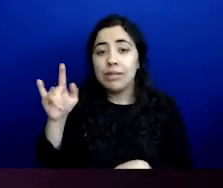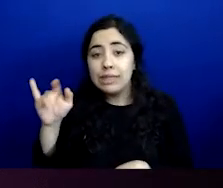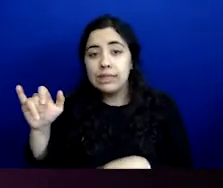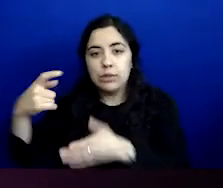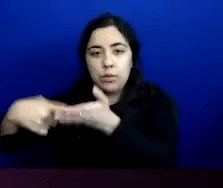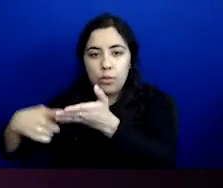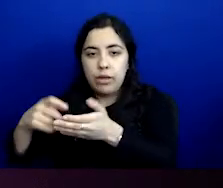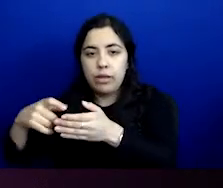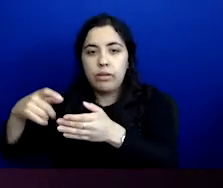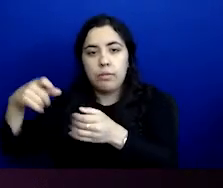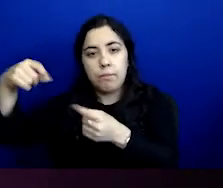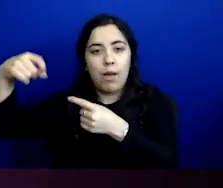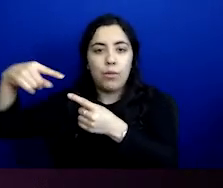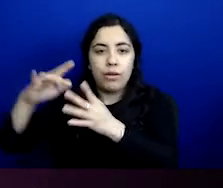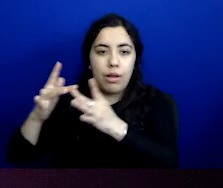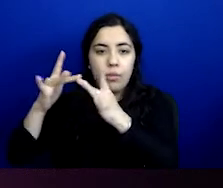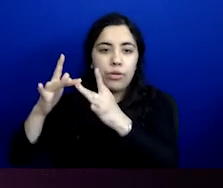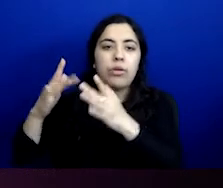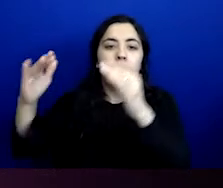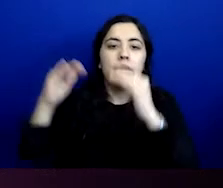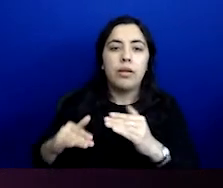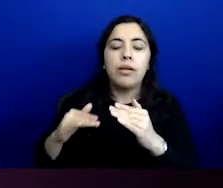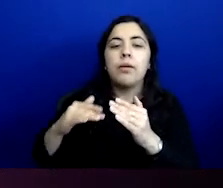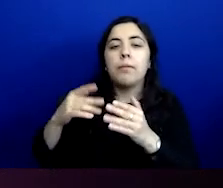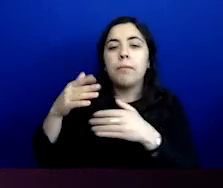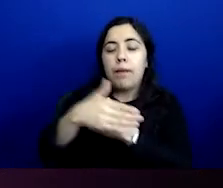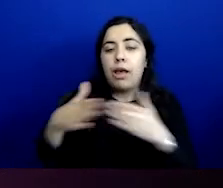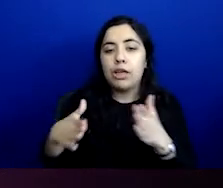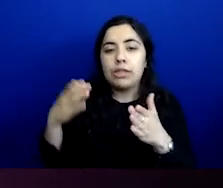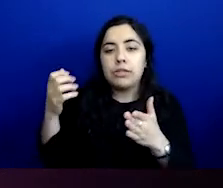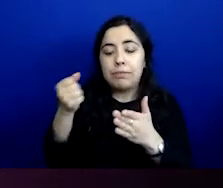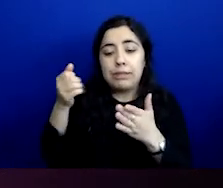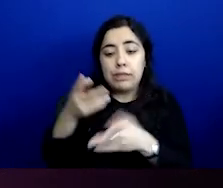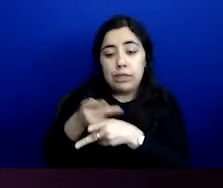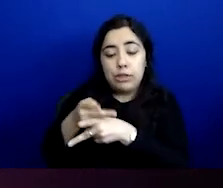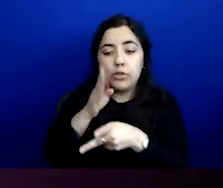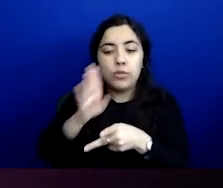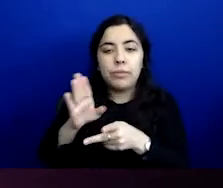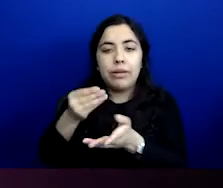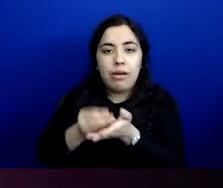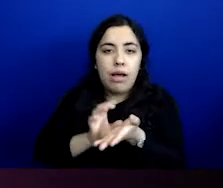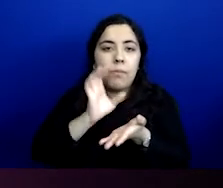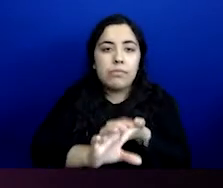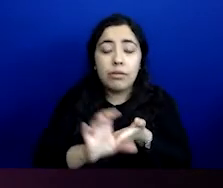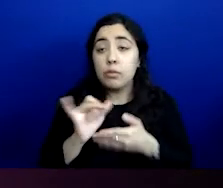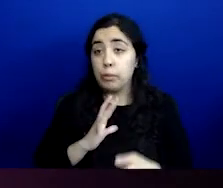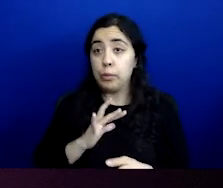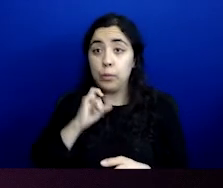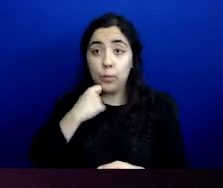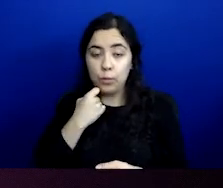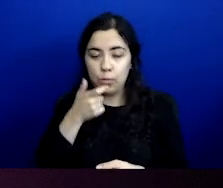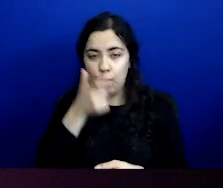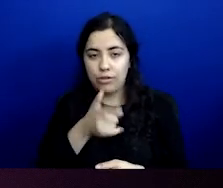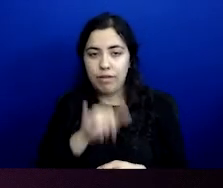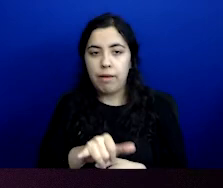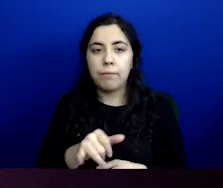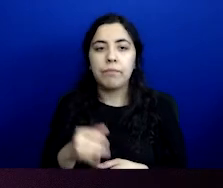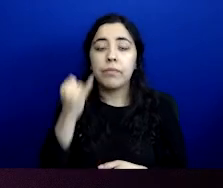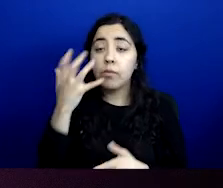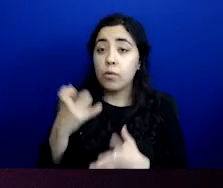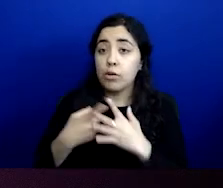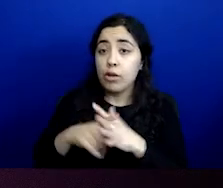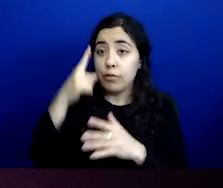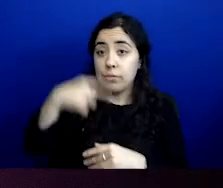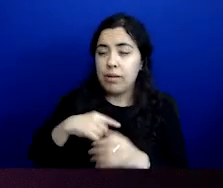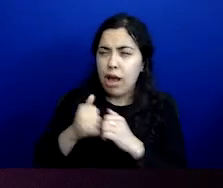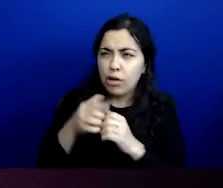importantly, package maintainers will be compensated via network rewards. So that's going to be cool to watch. So if you want to get started, to me, the best way